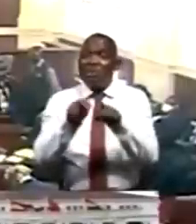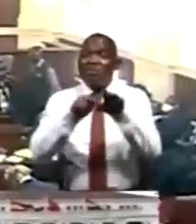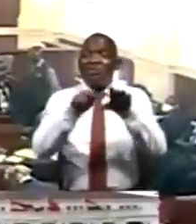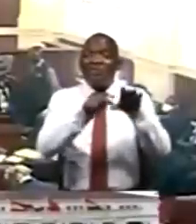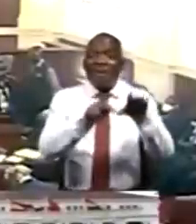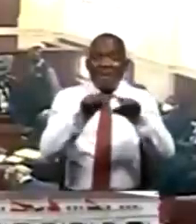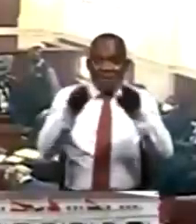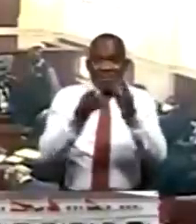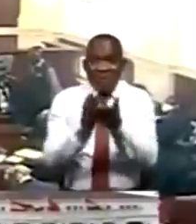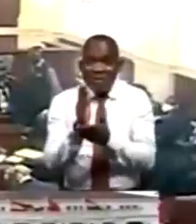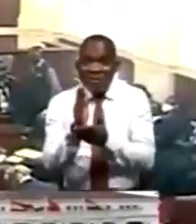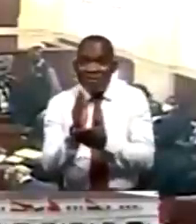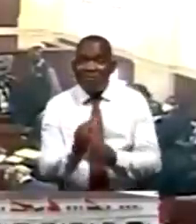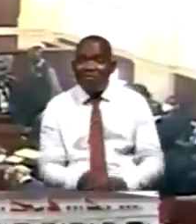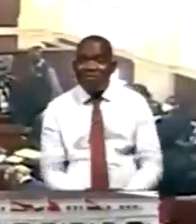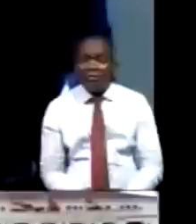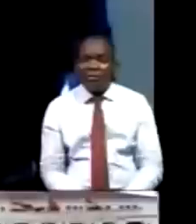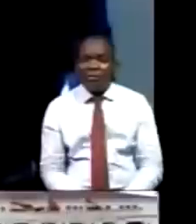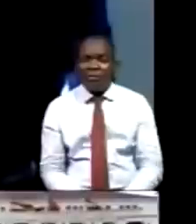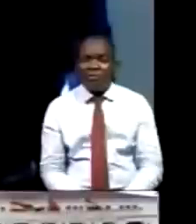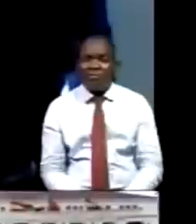regional level. Is that correct?